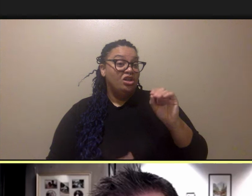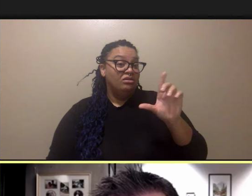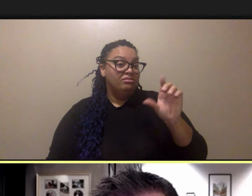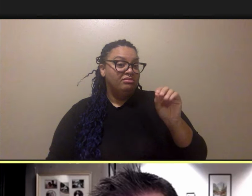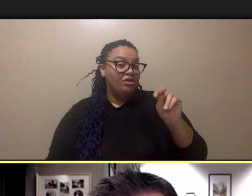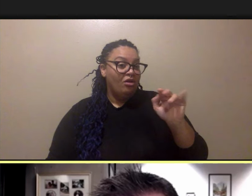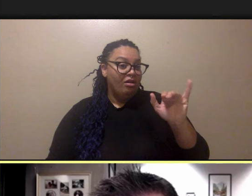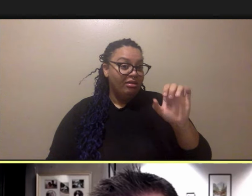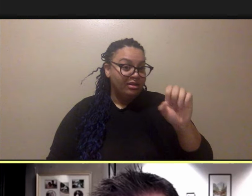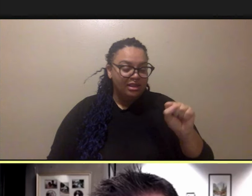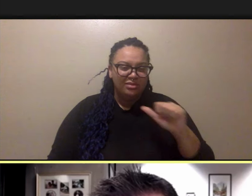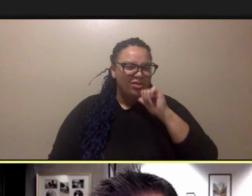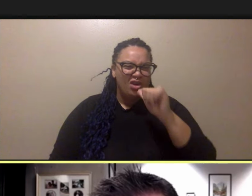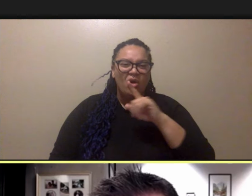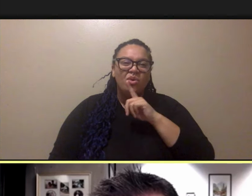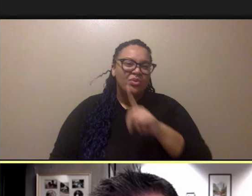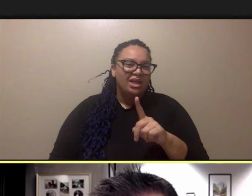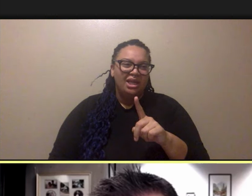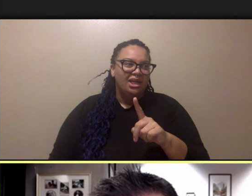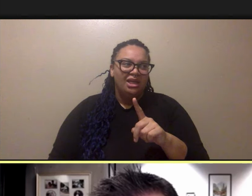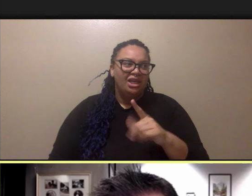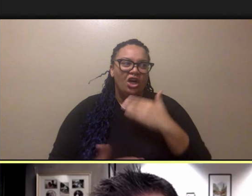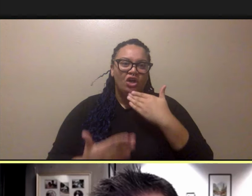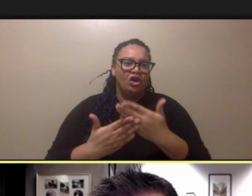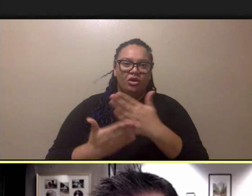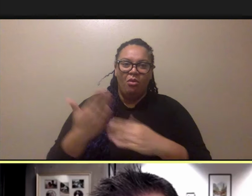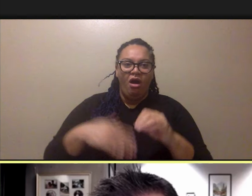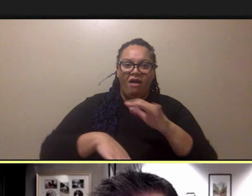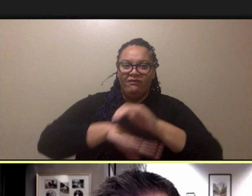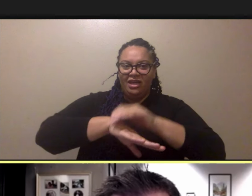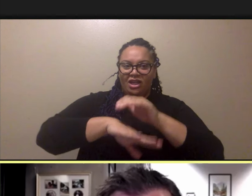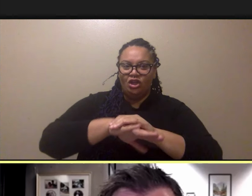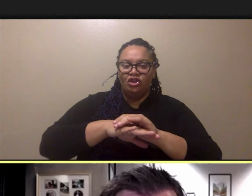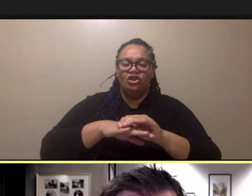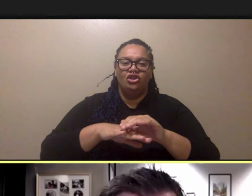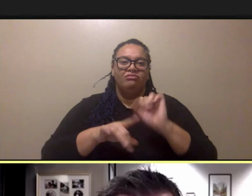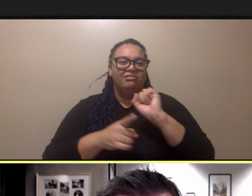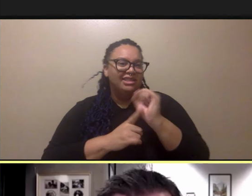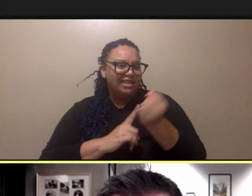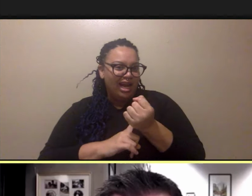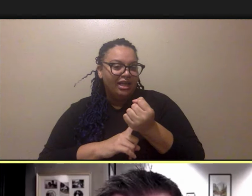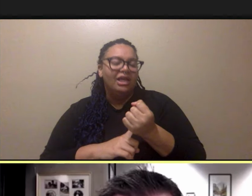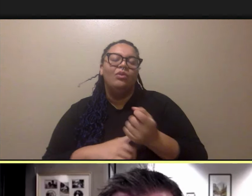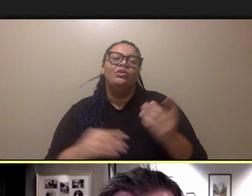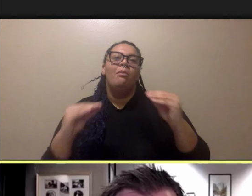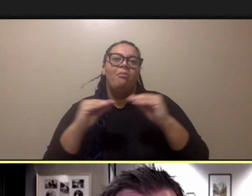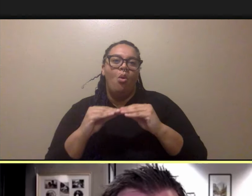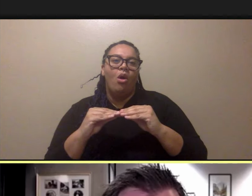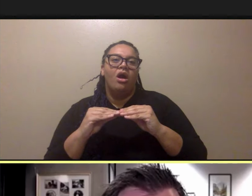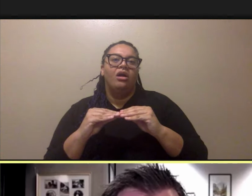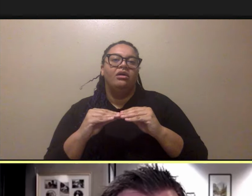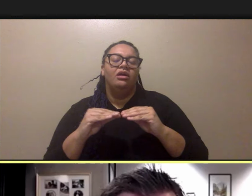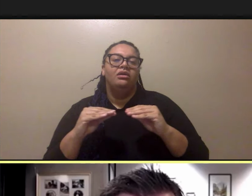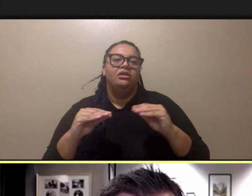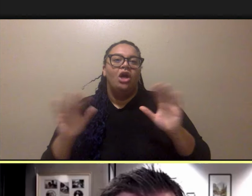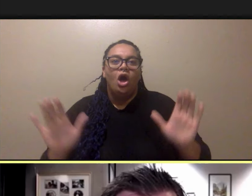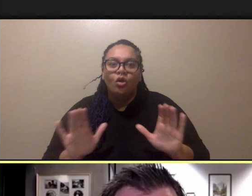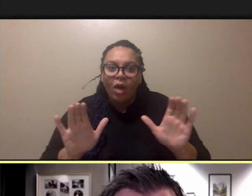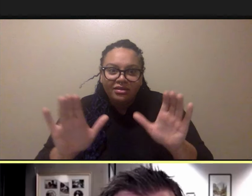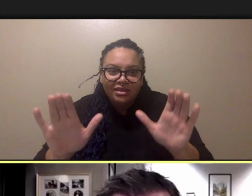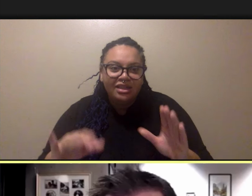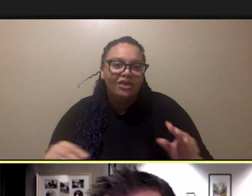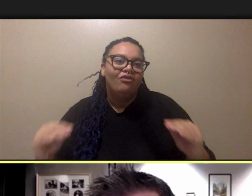they were not a cross-section of English society. They were from kind of the aggressive sides of society, many of them former veterans of